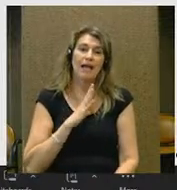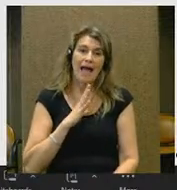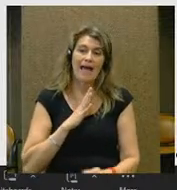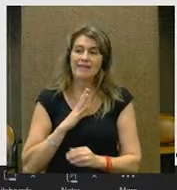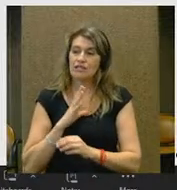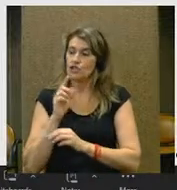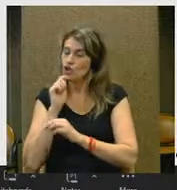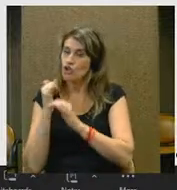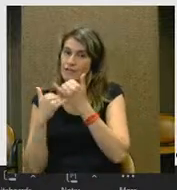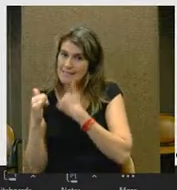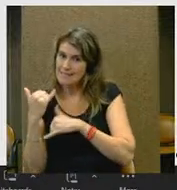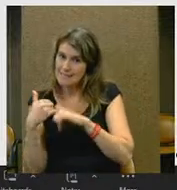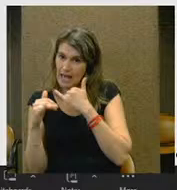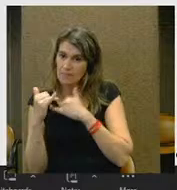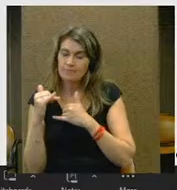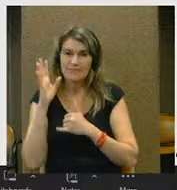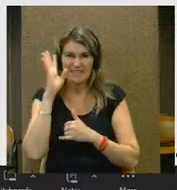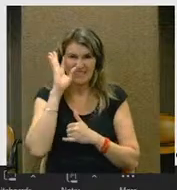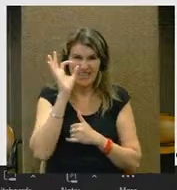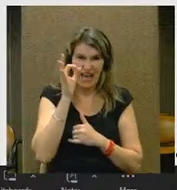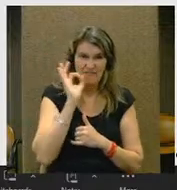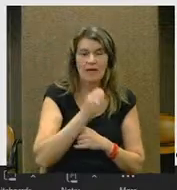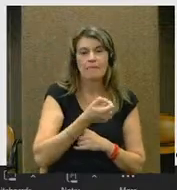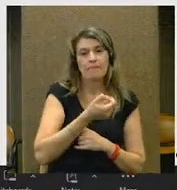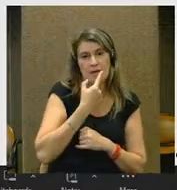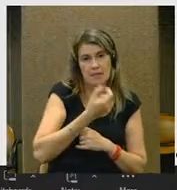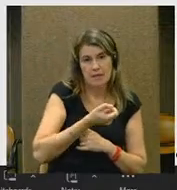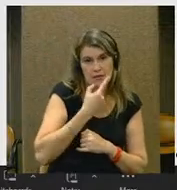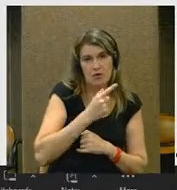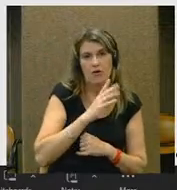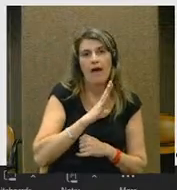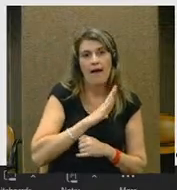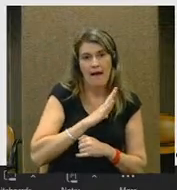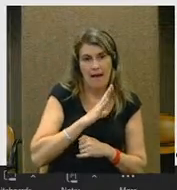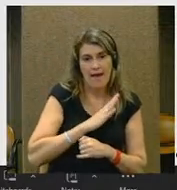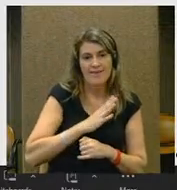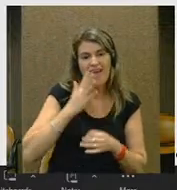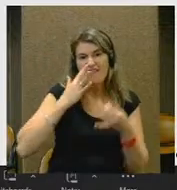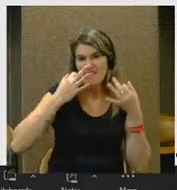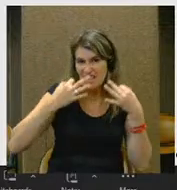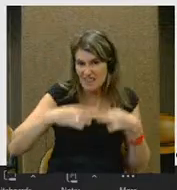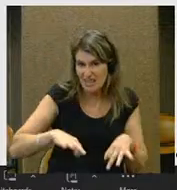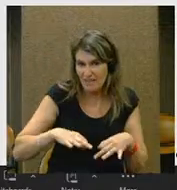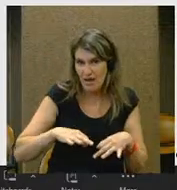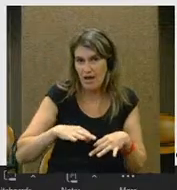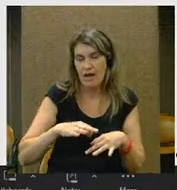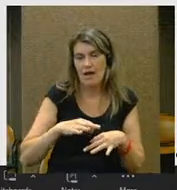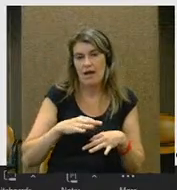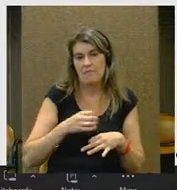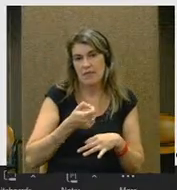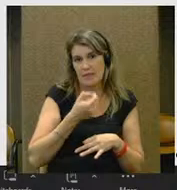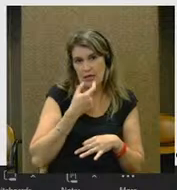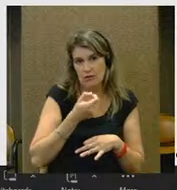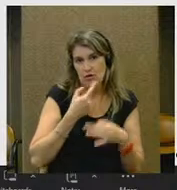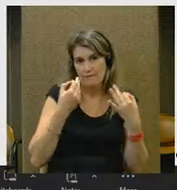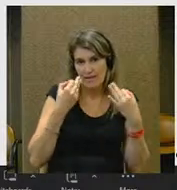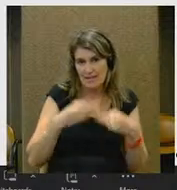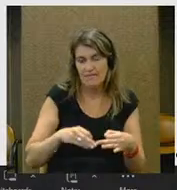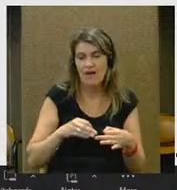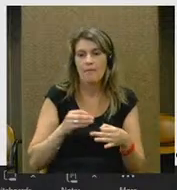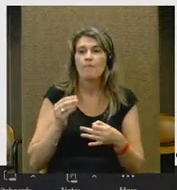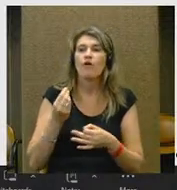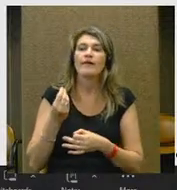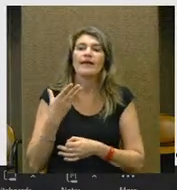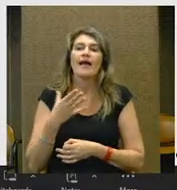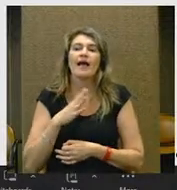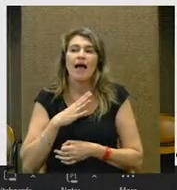are some very effective medications for treating those that have an opioid use disorder. So those that may be addicted, who become addicted to fentanyl or become